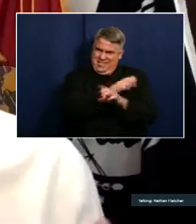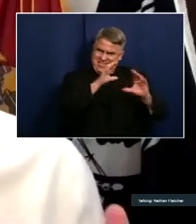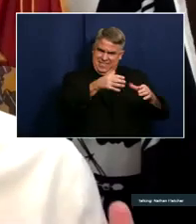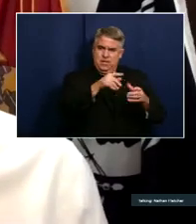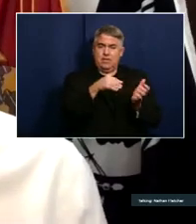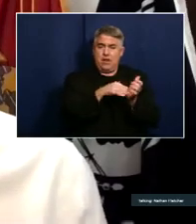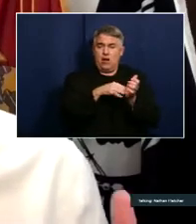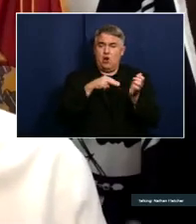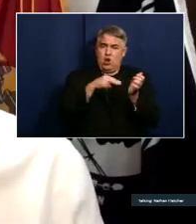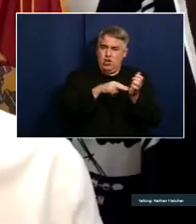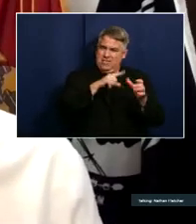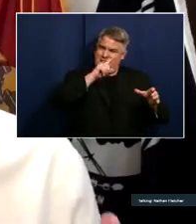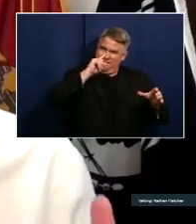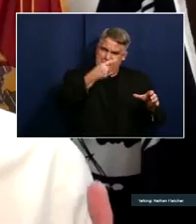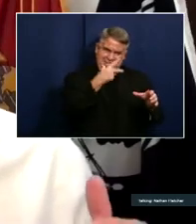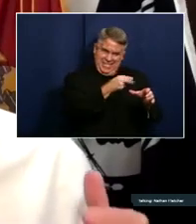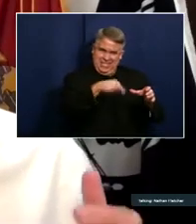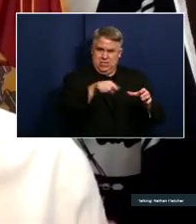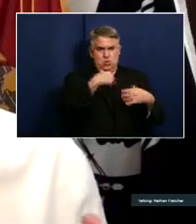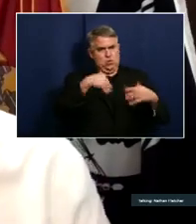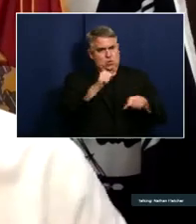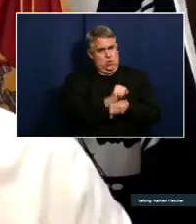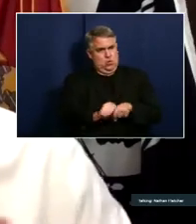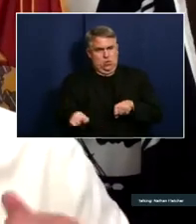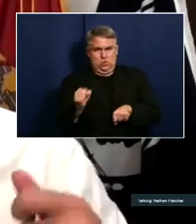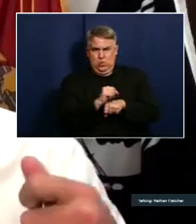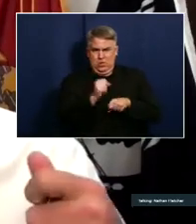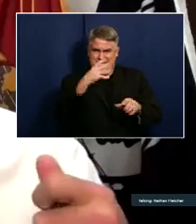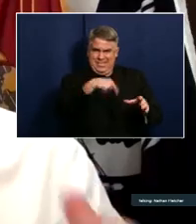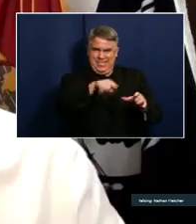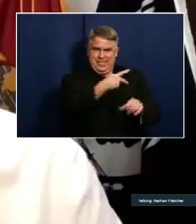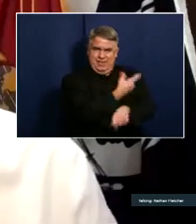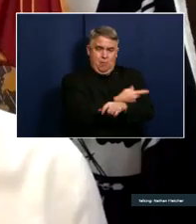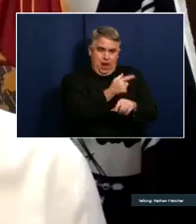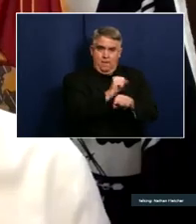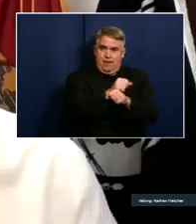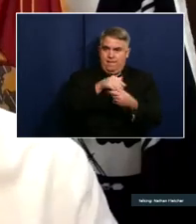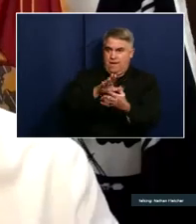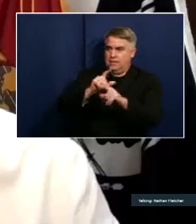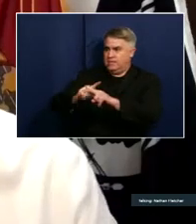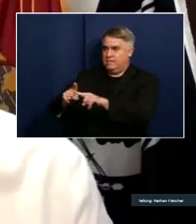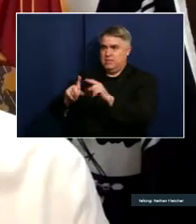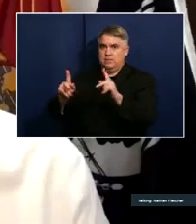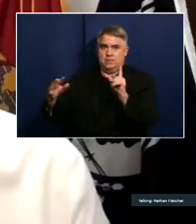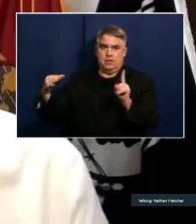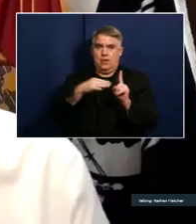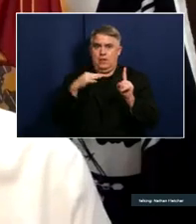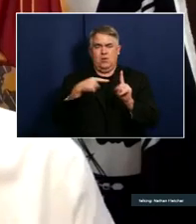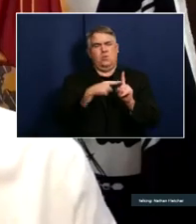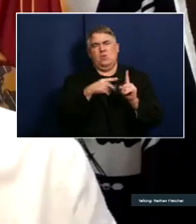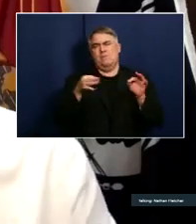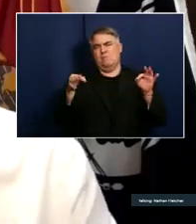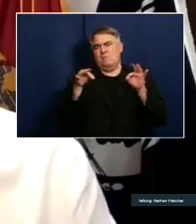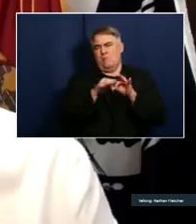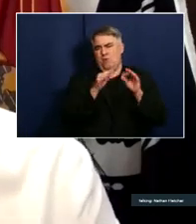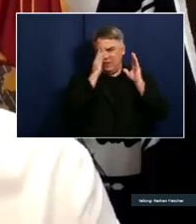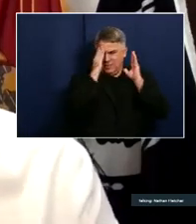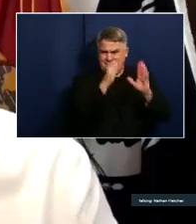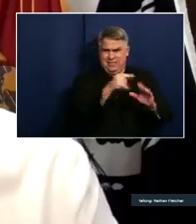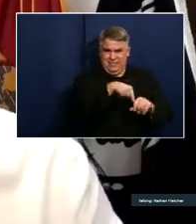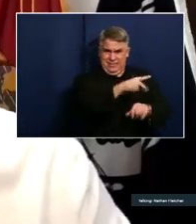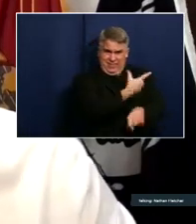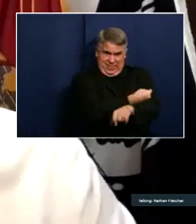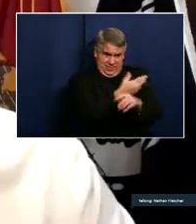healthcare workers every day out there working in our hospitals, vaccinated them. We vaccinated